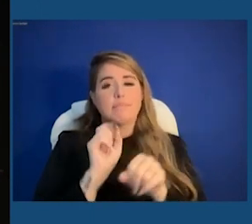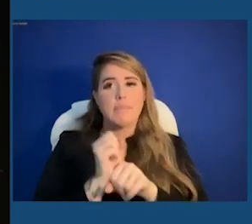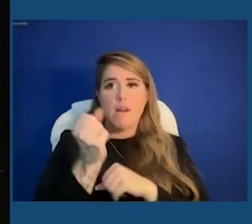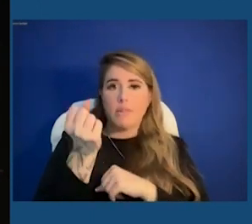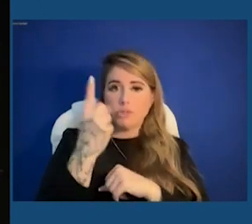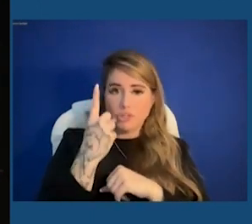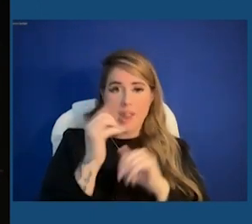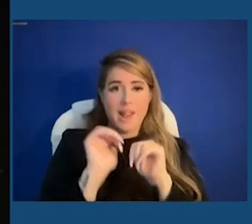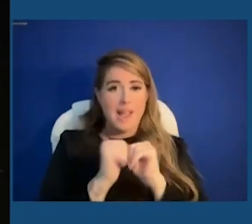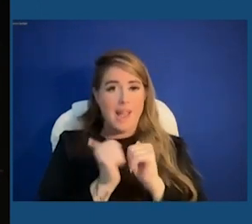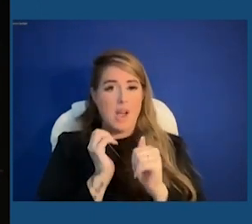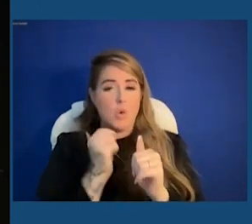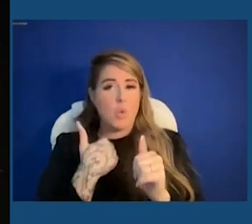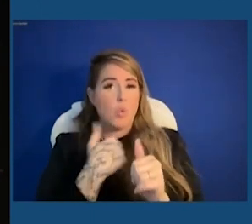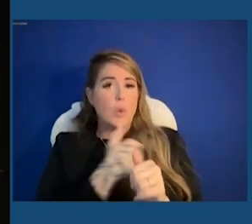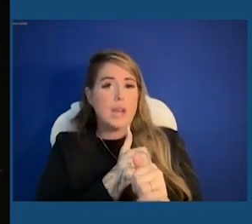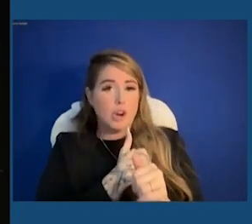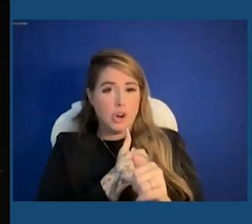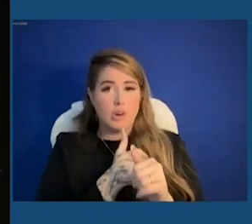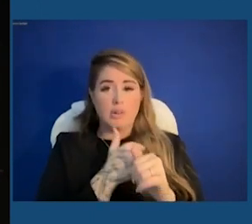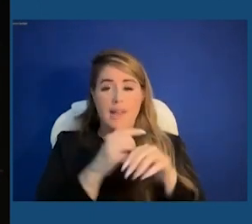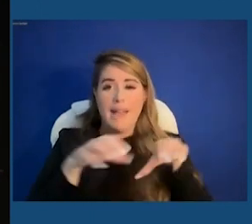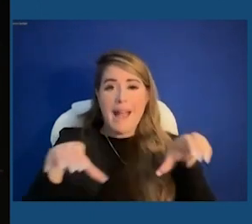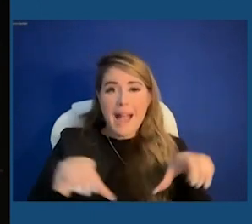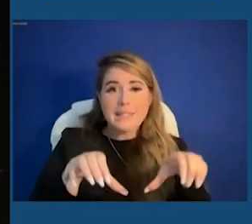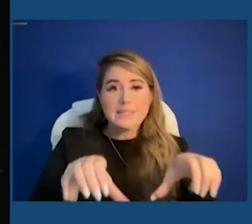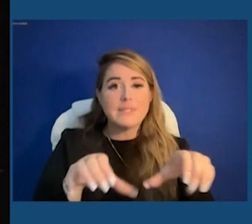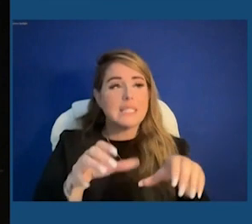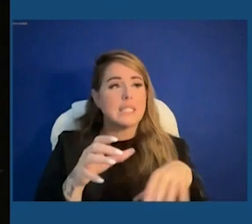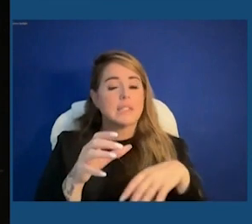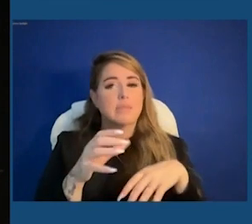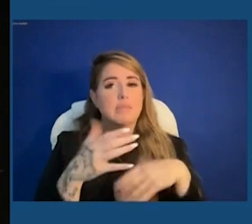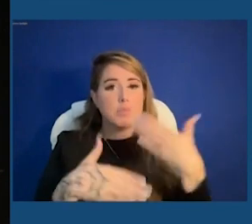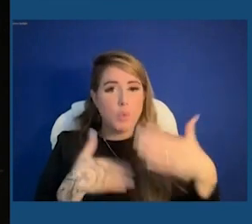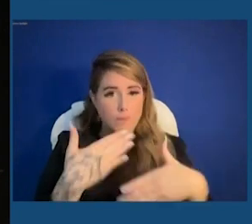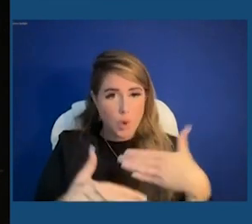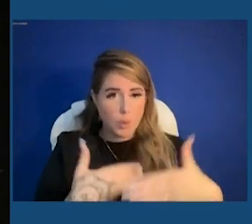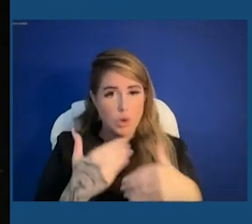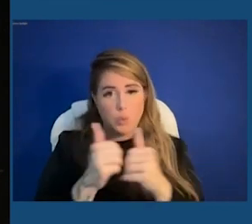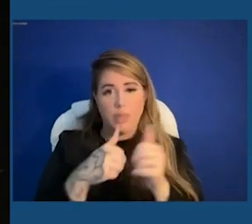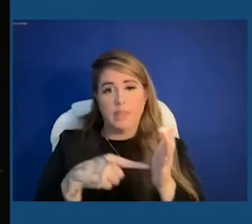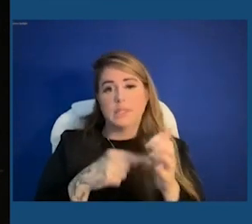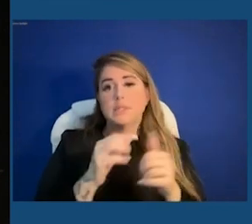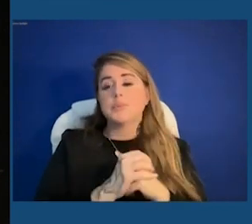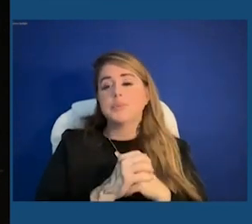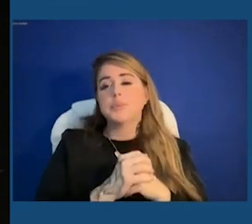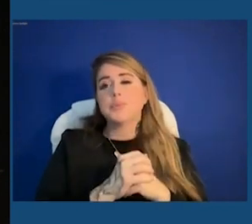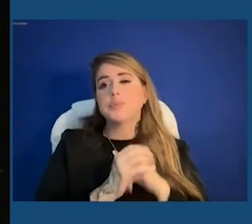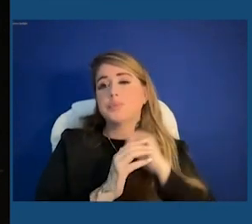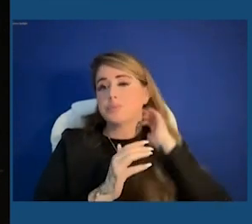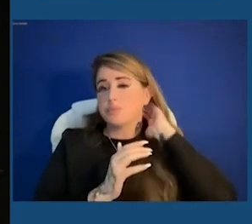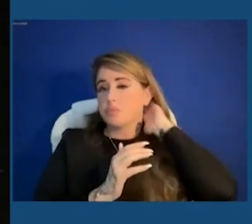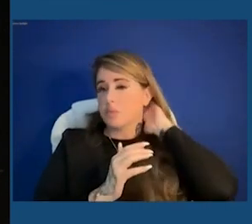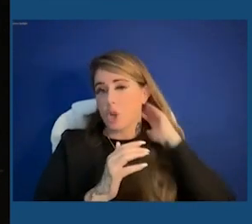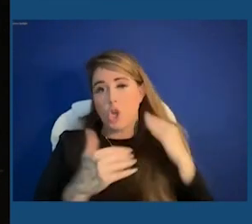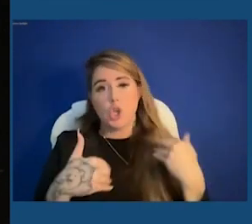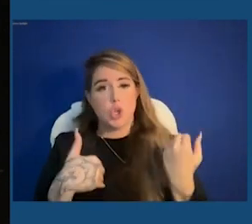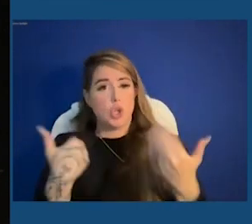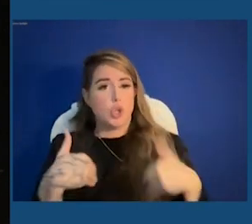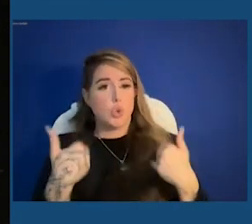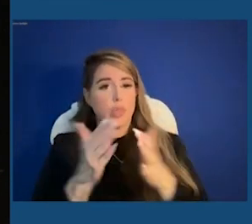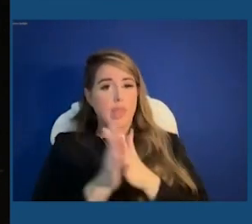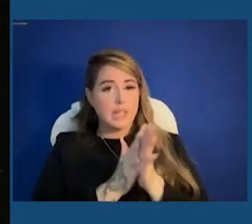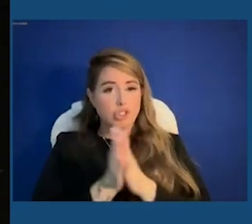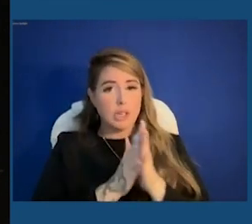how are we actively going to be moving forward with this. the youth initiatives again, and